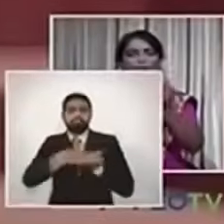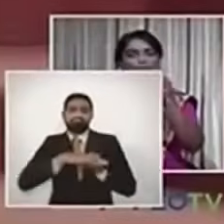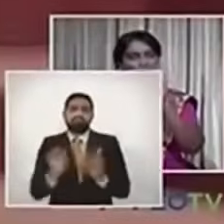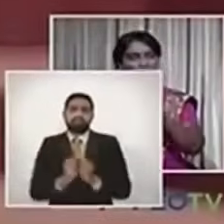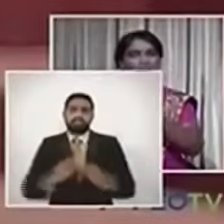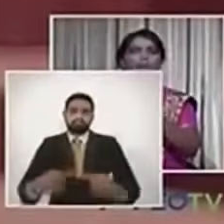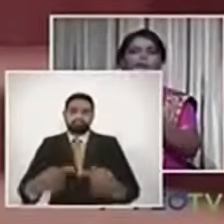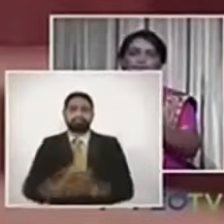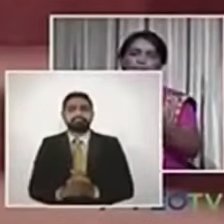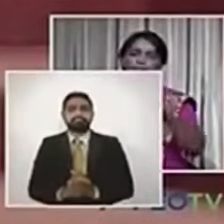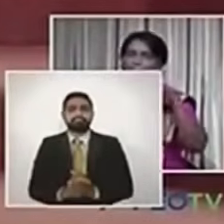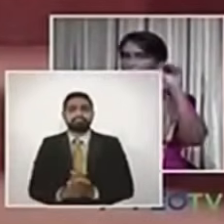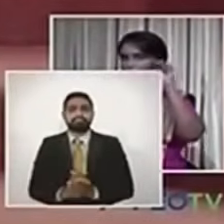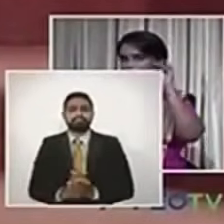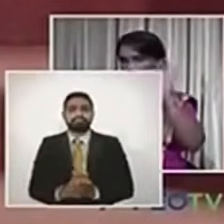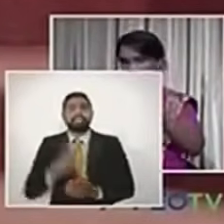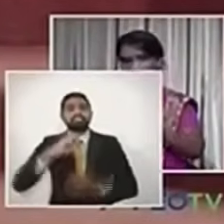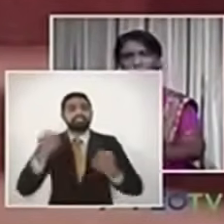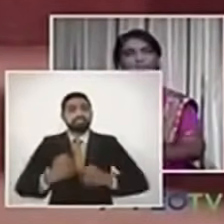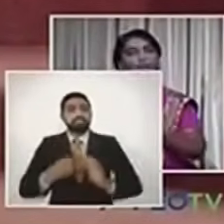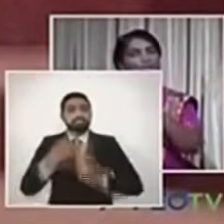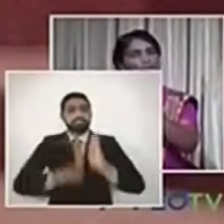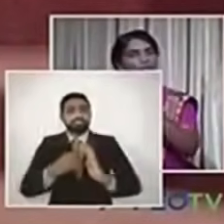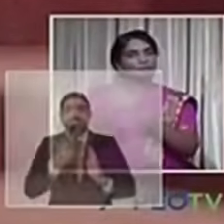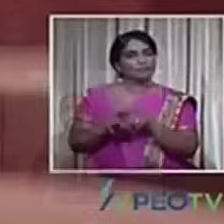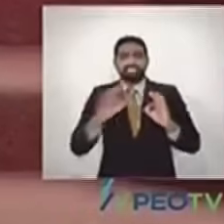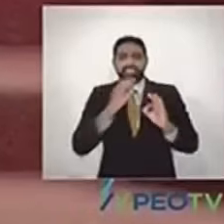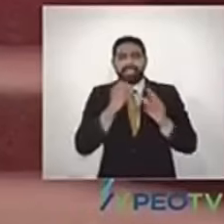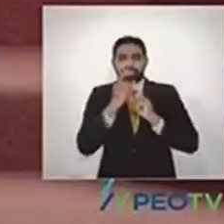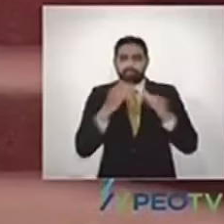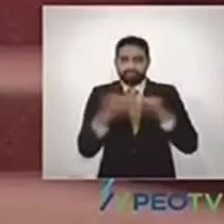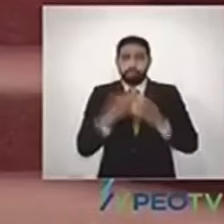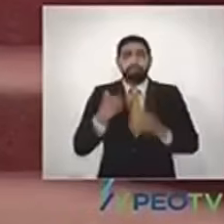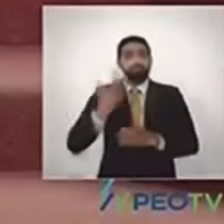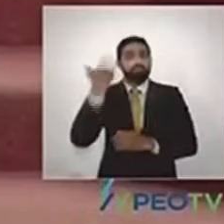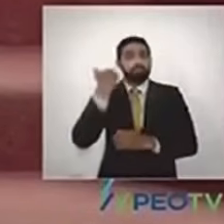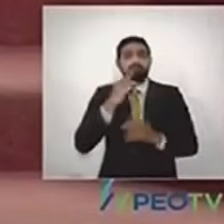Chairman of the Sri Lanka Freedom Party, former President Maithripala Sirisena, said in